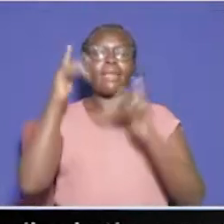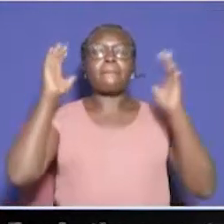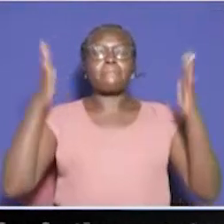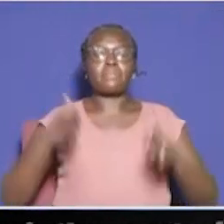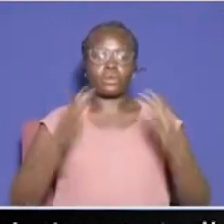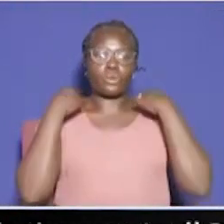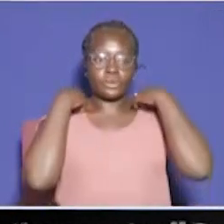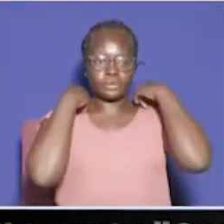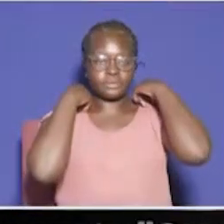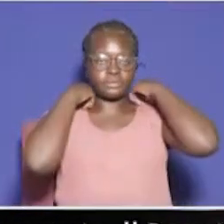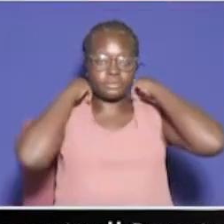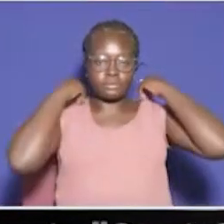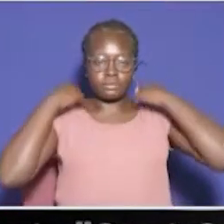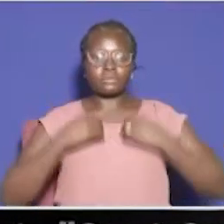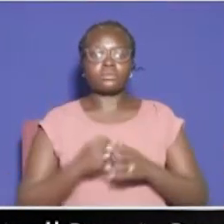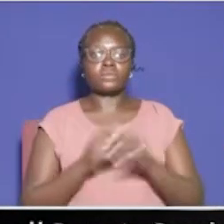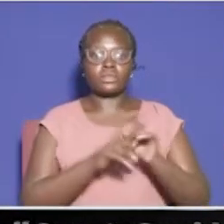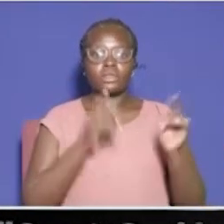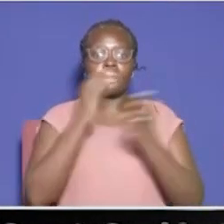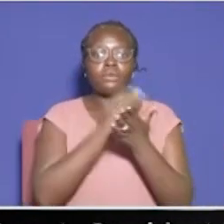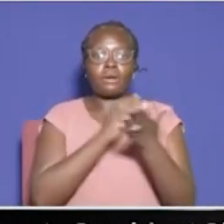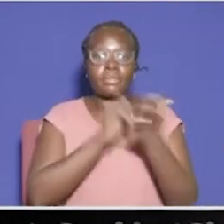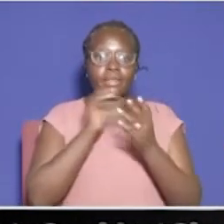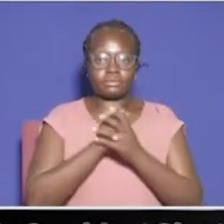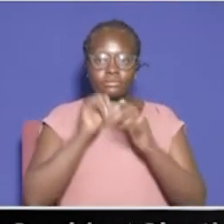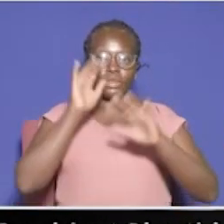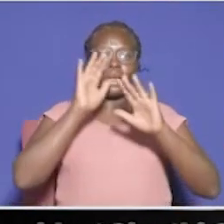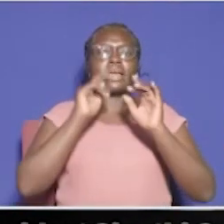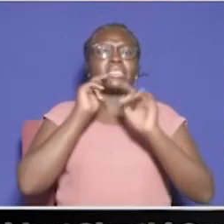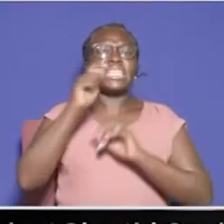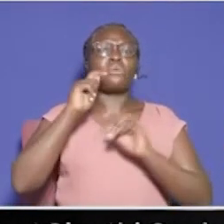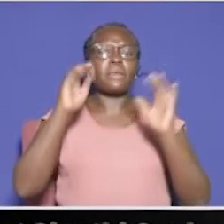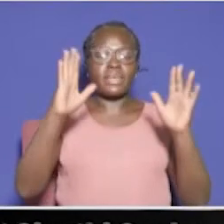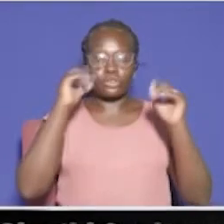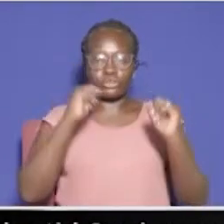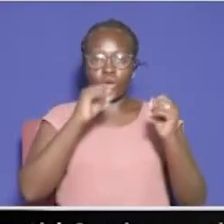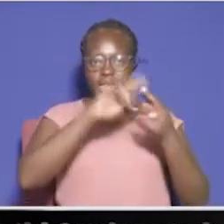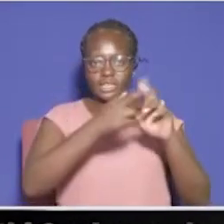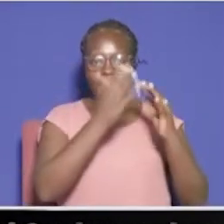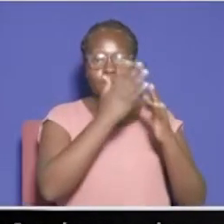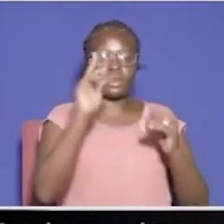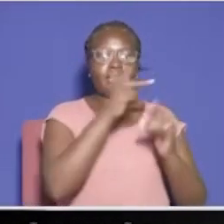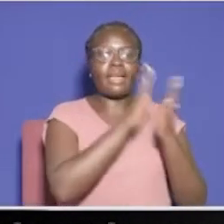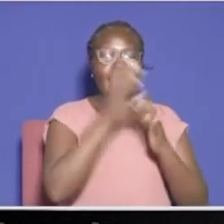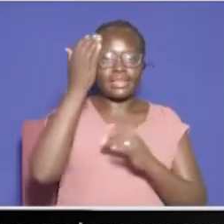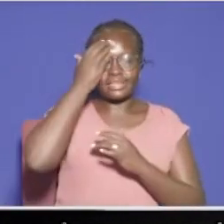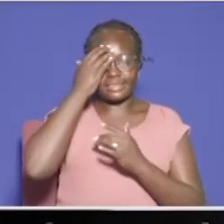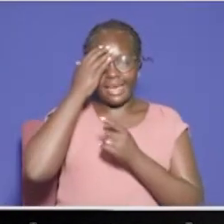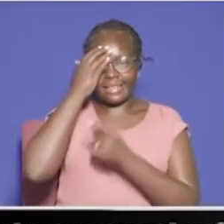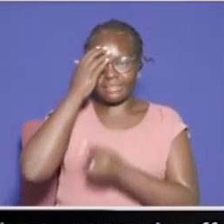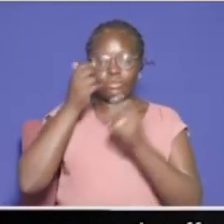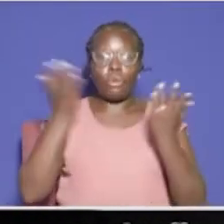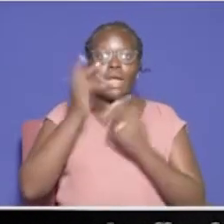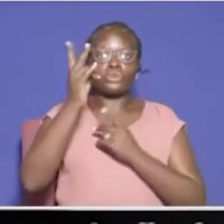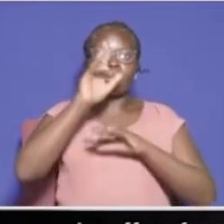way. The Mashav program is a testament to the strong relationship between Kenya and Israel, where these